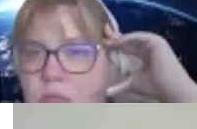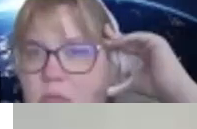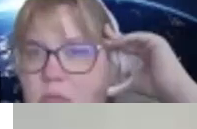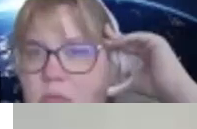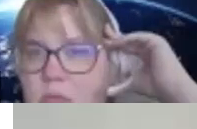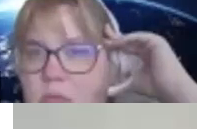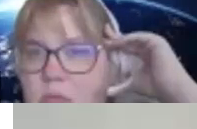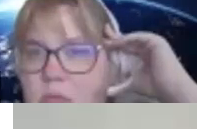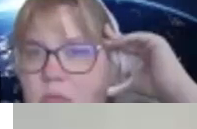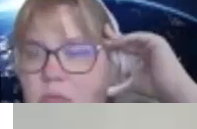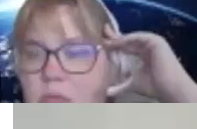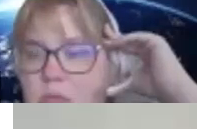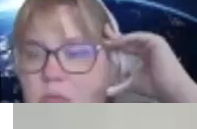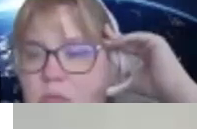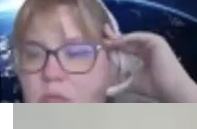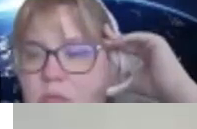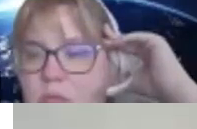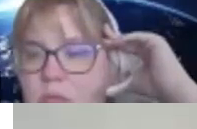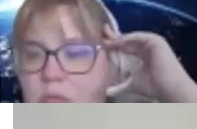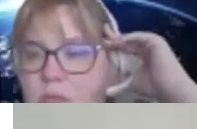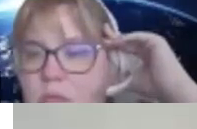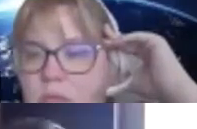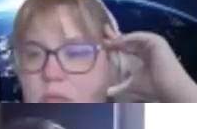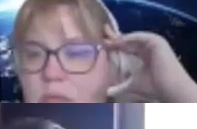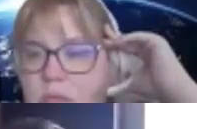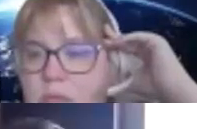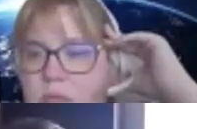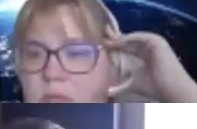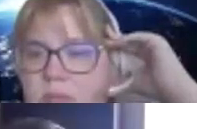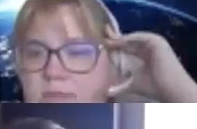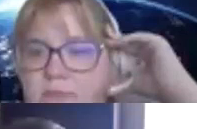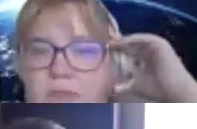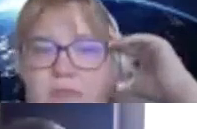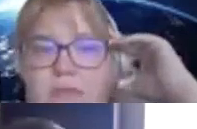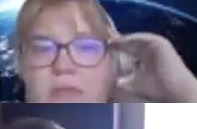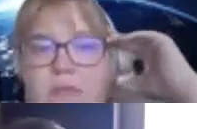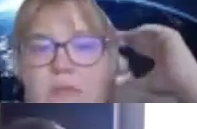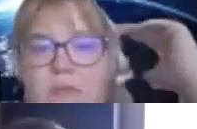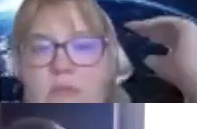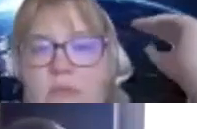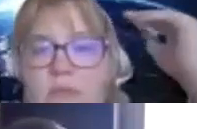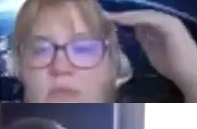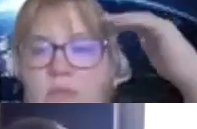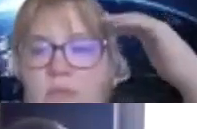ways to also figure out how to meet our transportation needs. I'm going to throw it over to Lisa now. So Lisa, I